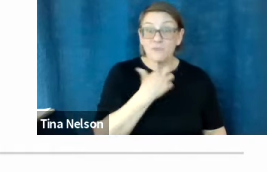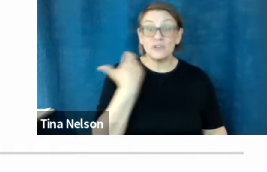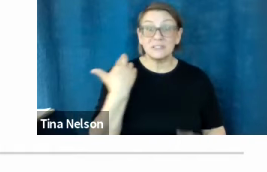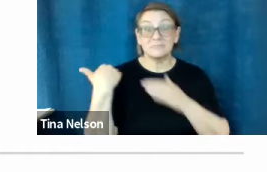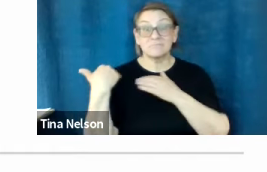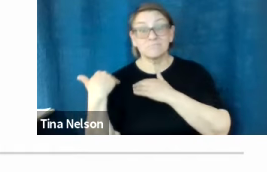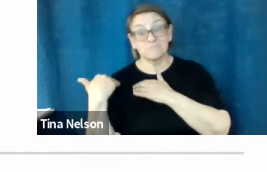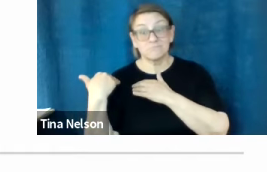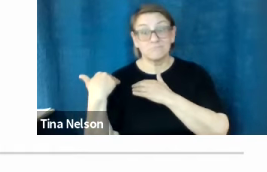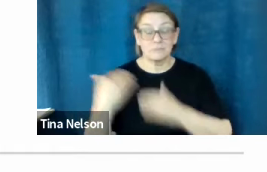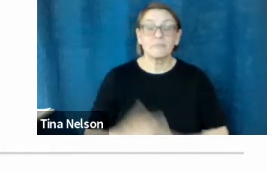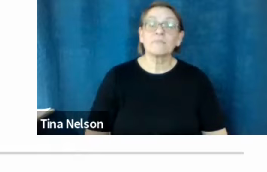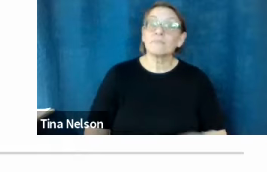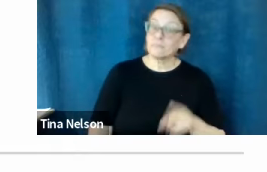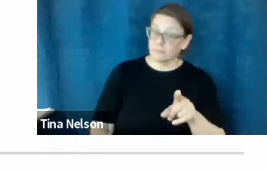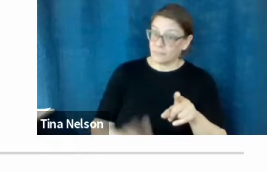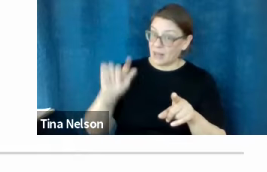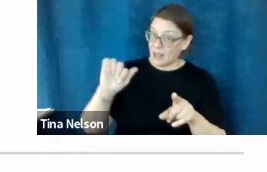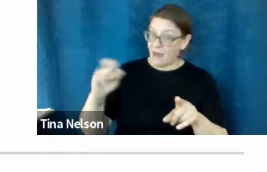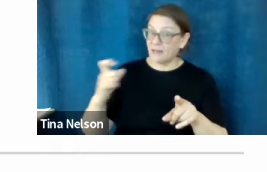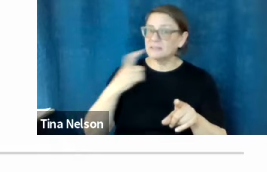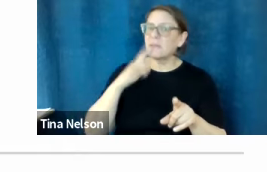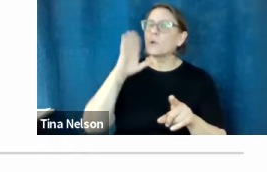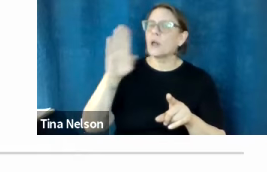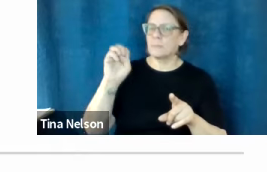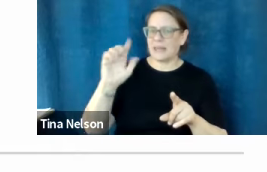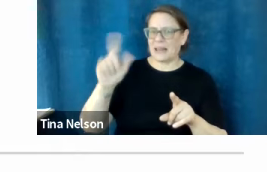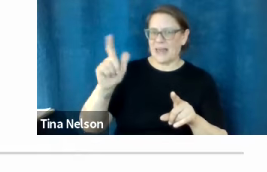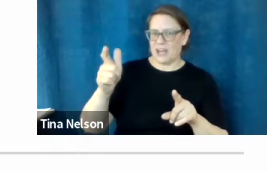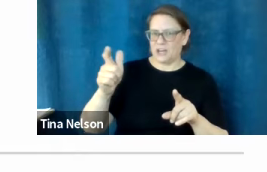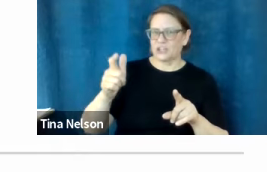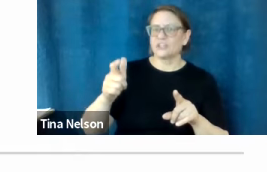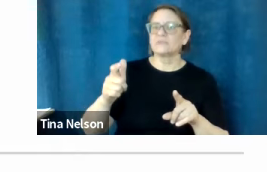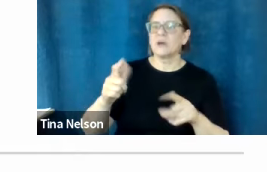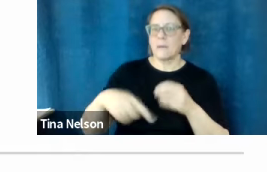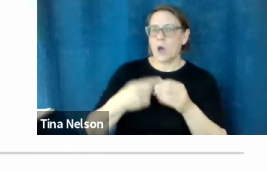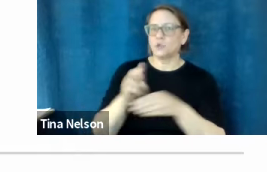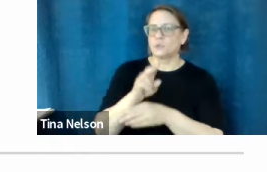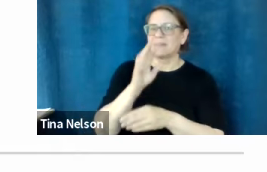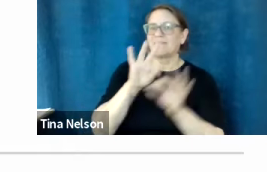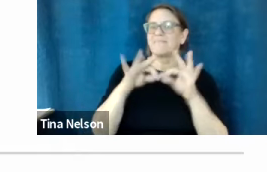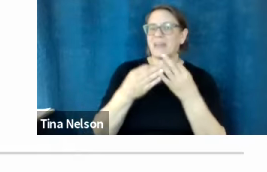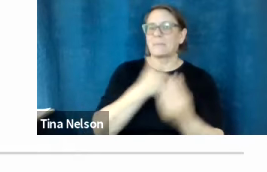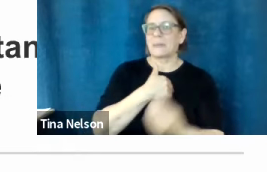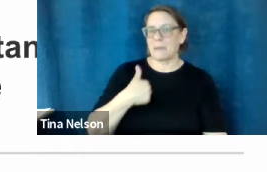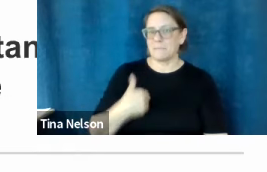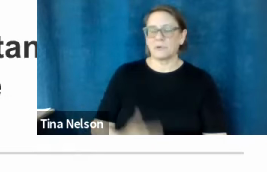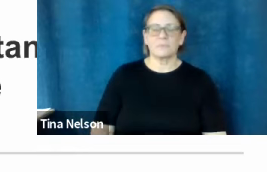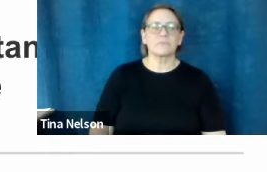Right. There is, there will be a question that addresses using a family member. Great. Thanks. Yep. So this next one's a bit of a long one